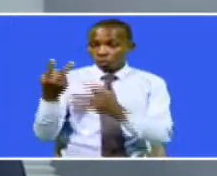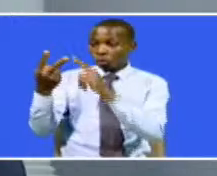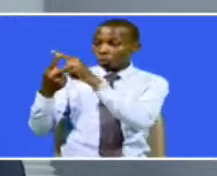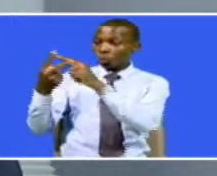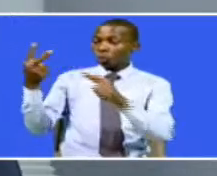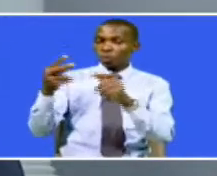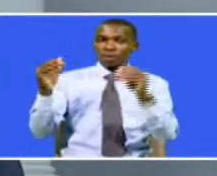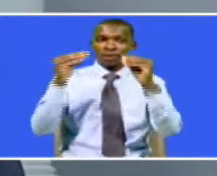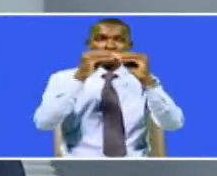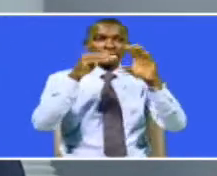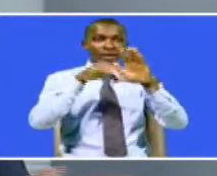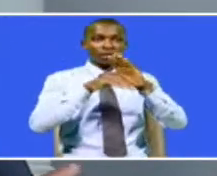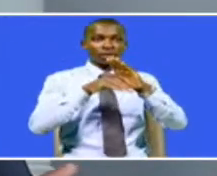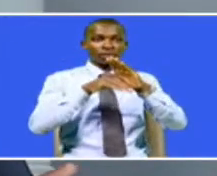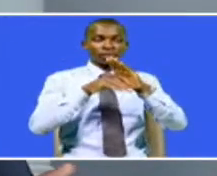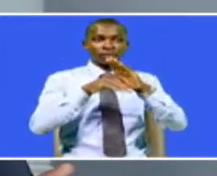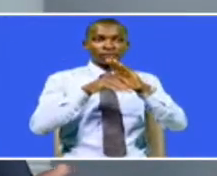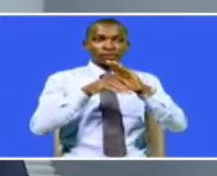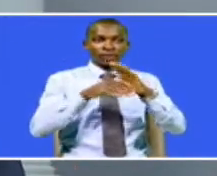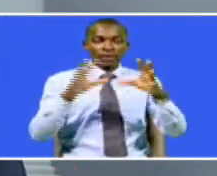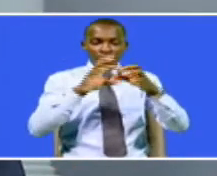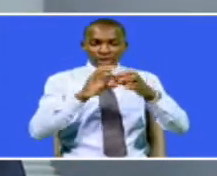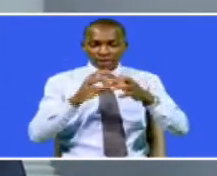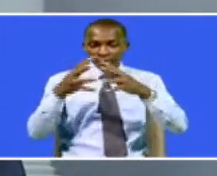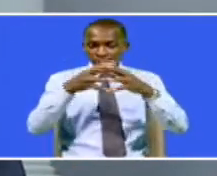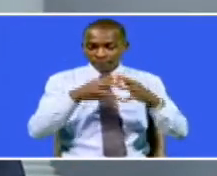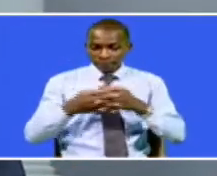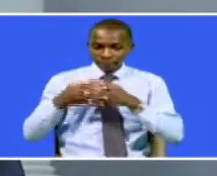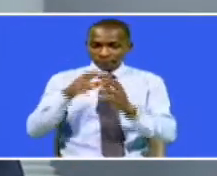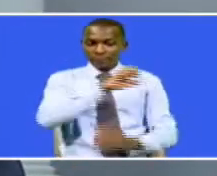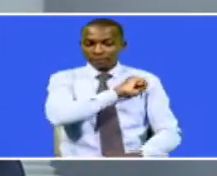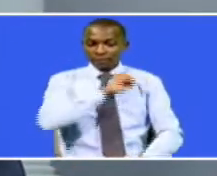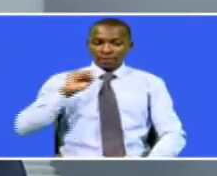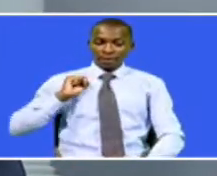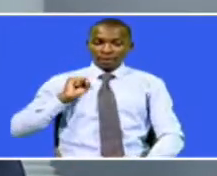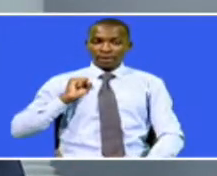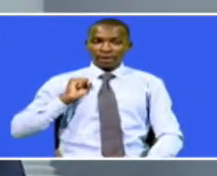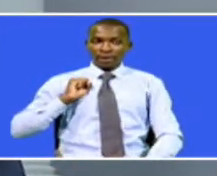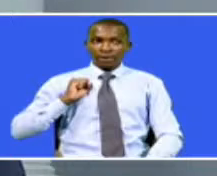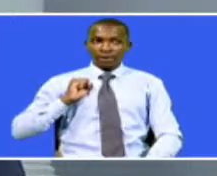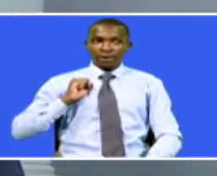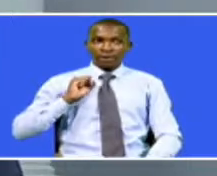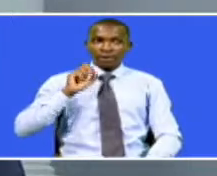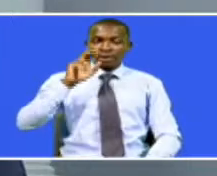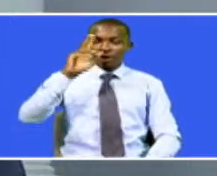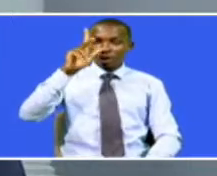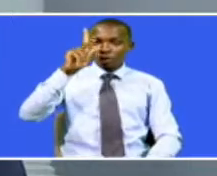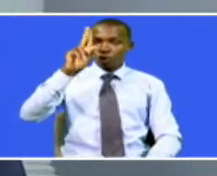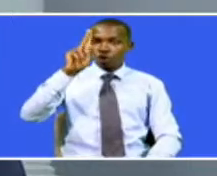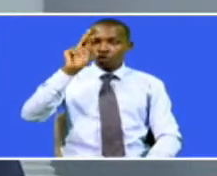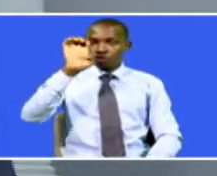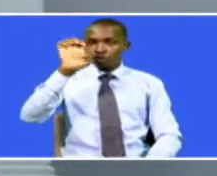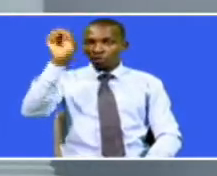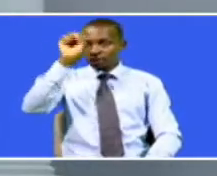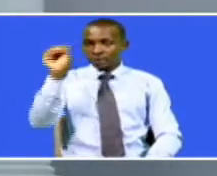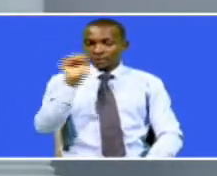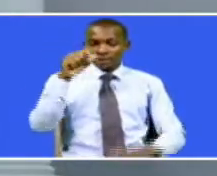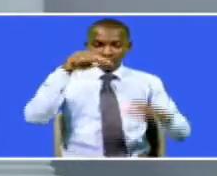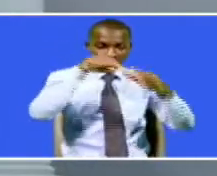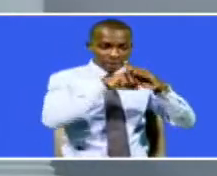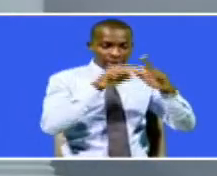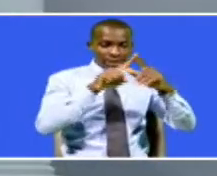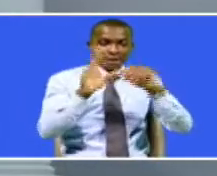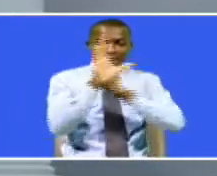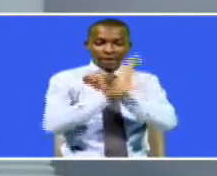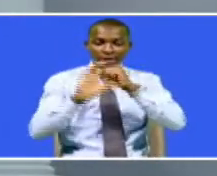by junior United States Senator from Delaware, Christopher Andrew Coons, jetted into the country